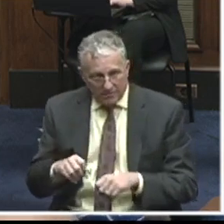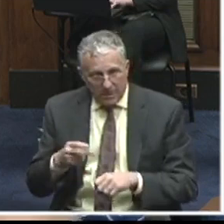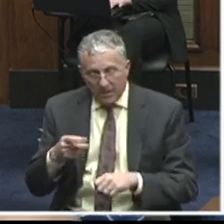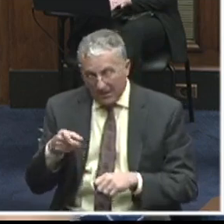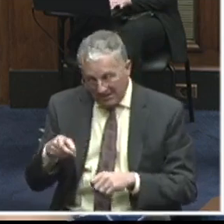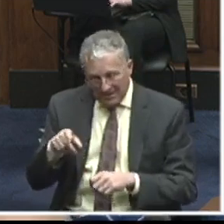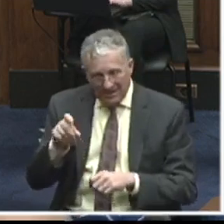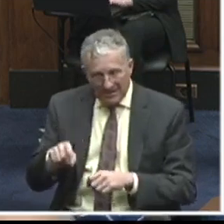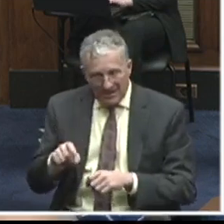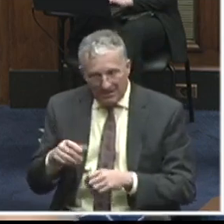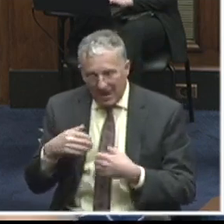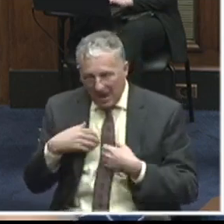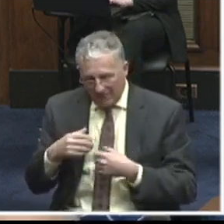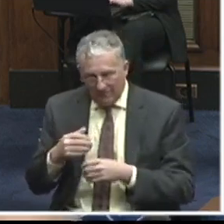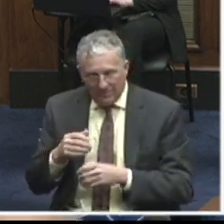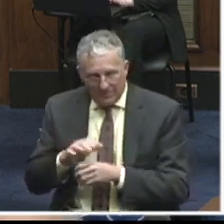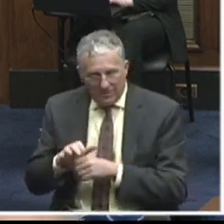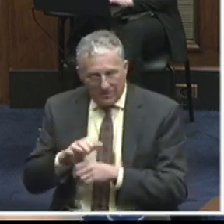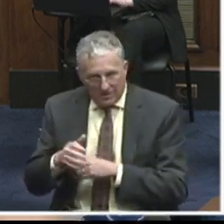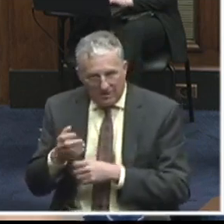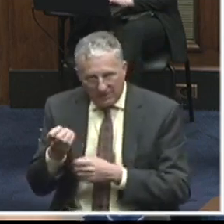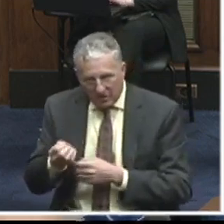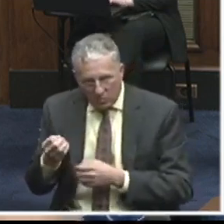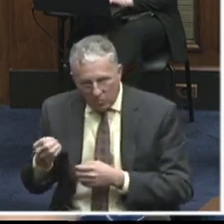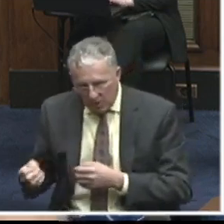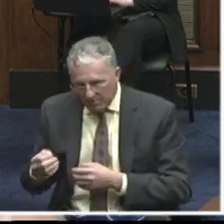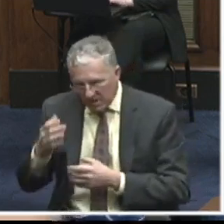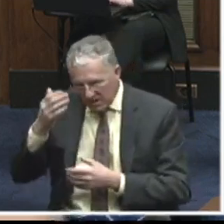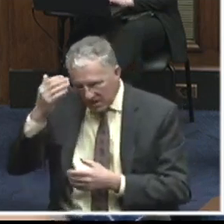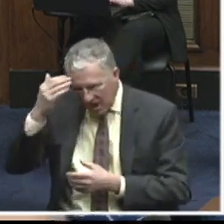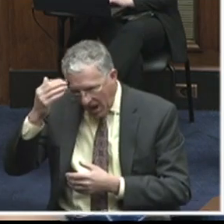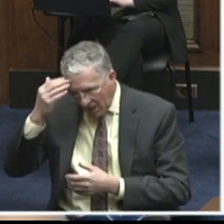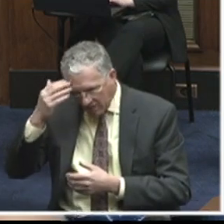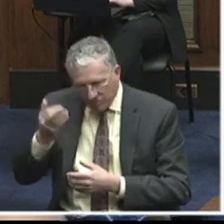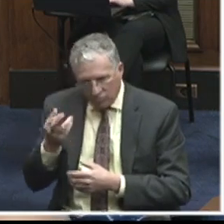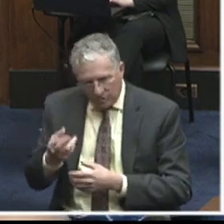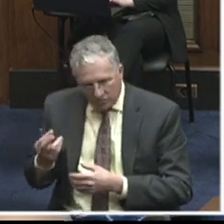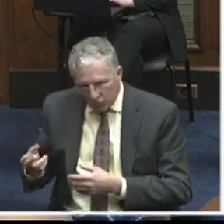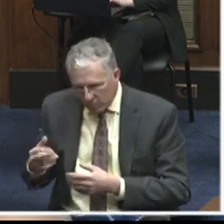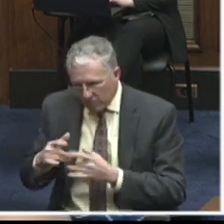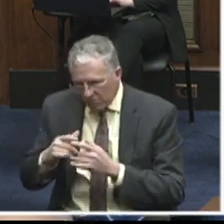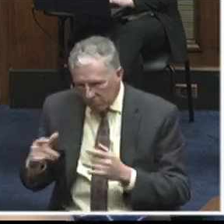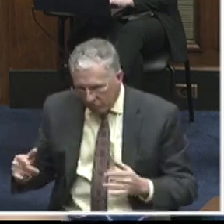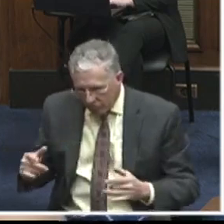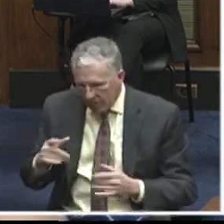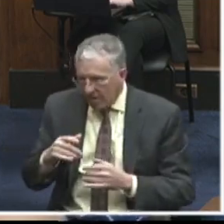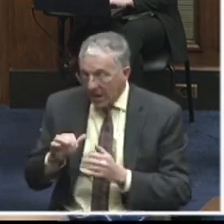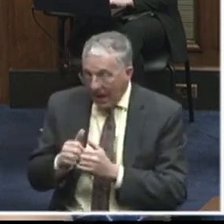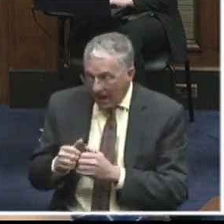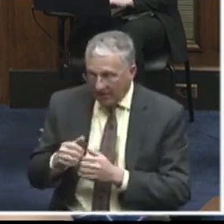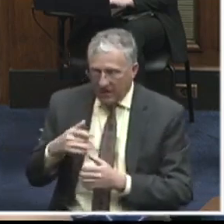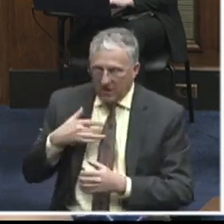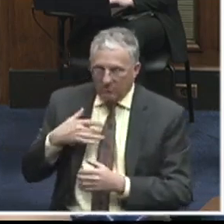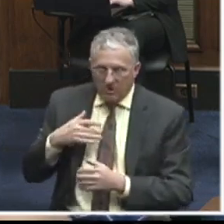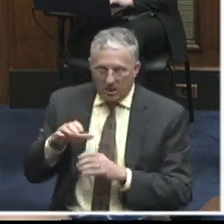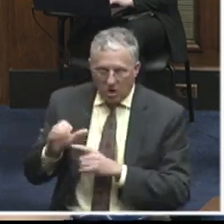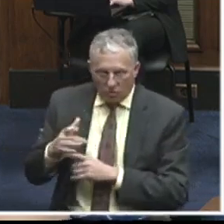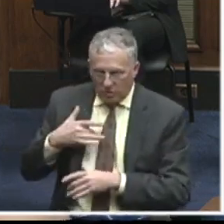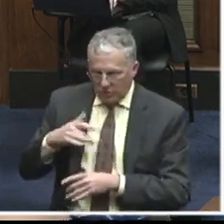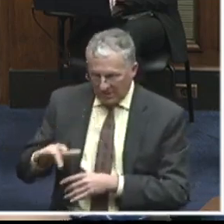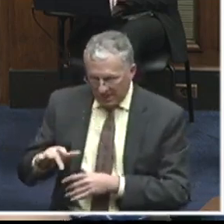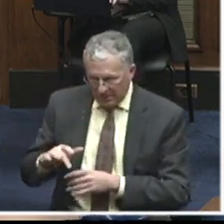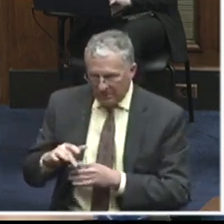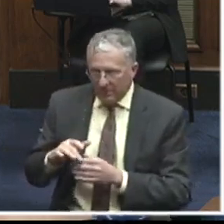needs to be equipped to provide the resources and services in a culturally sensitive way and a culturally responsive way to